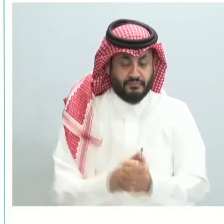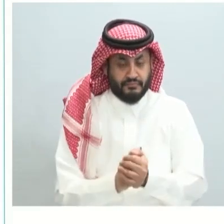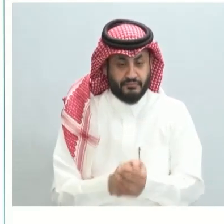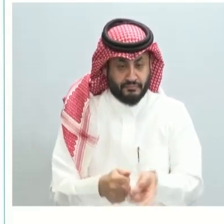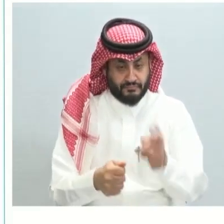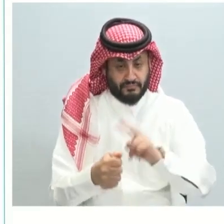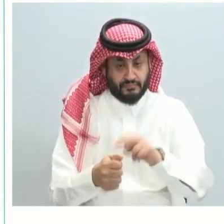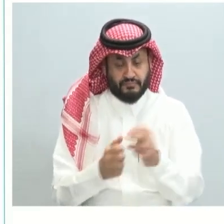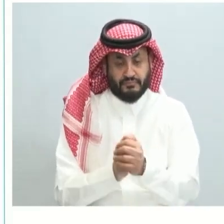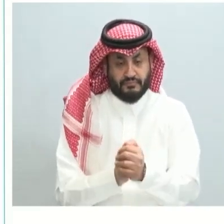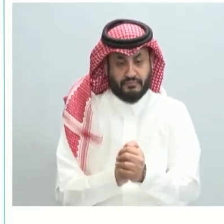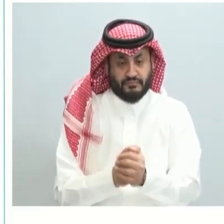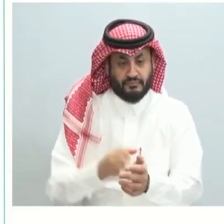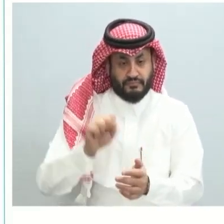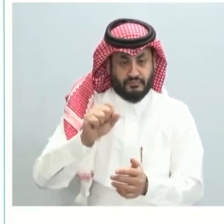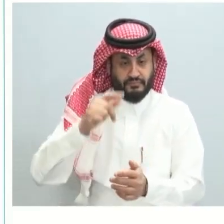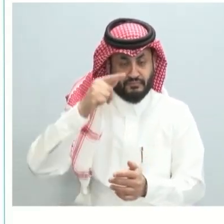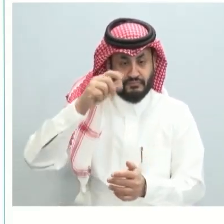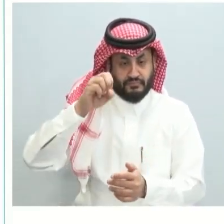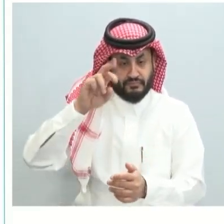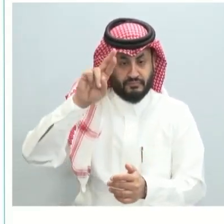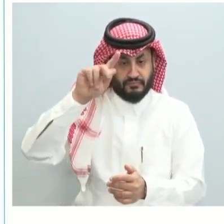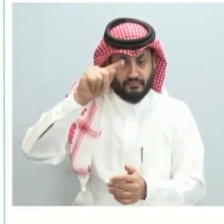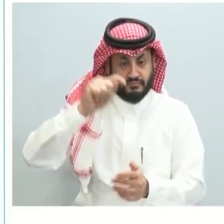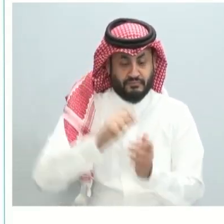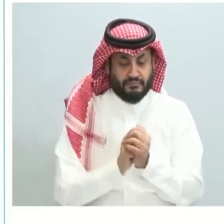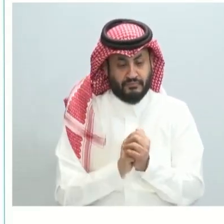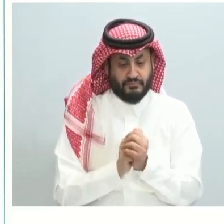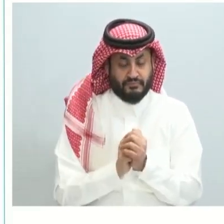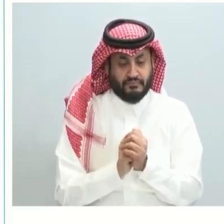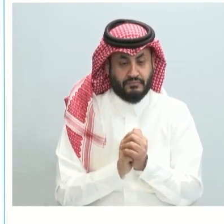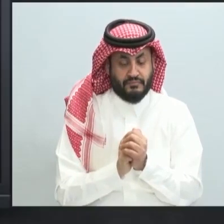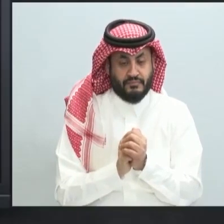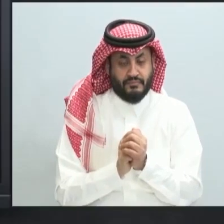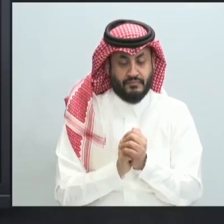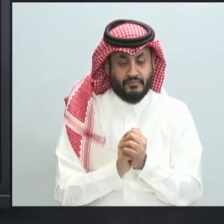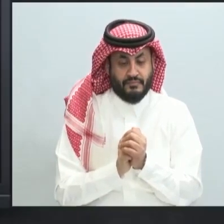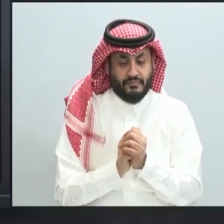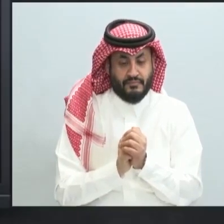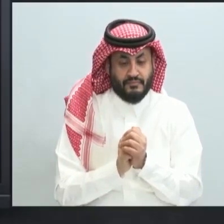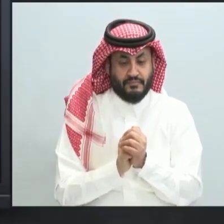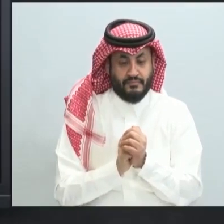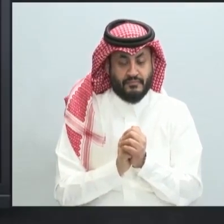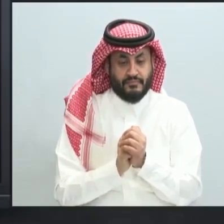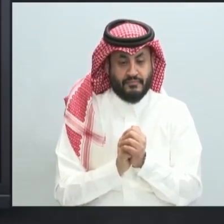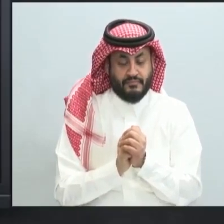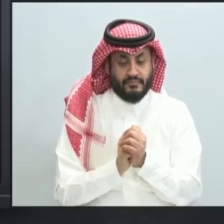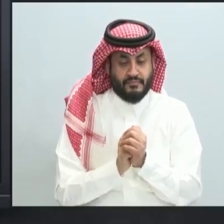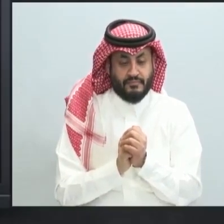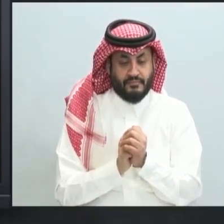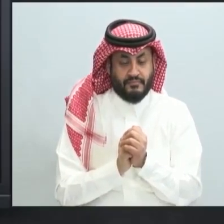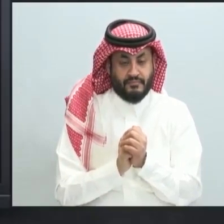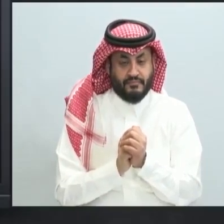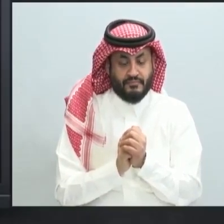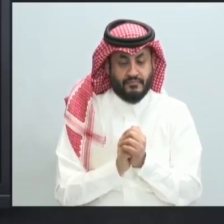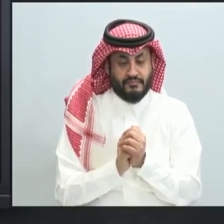Sport. Say after me. Sport. So the second word is sport. So what do you